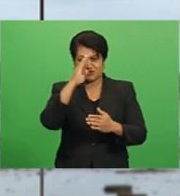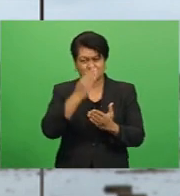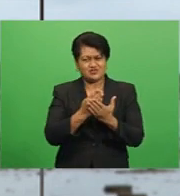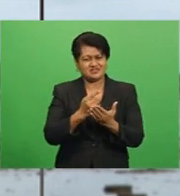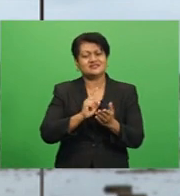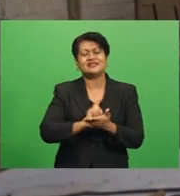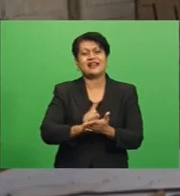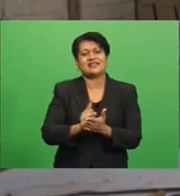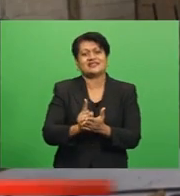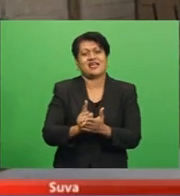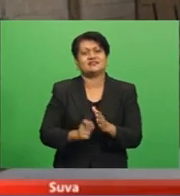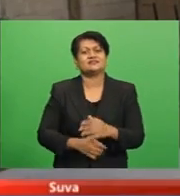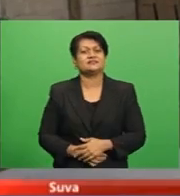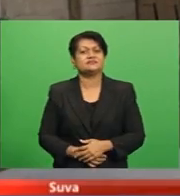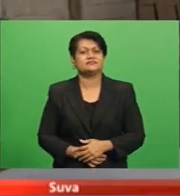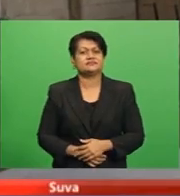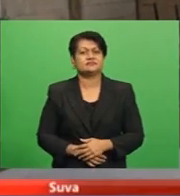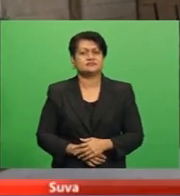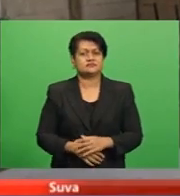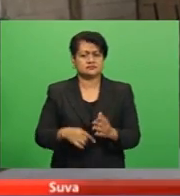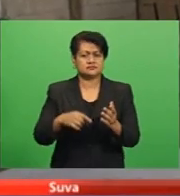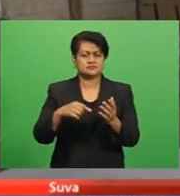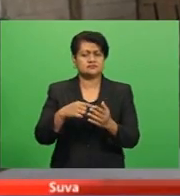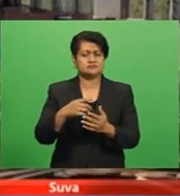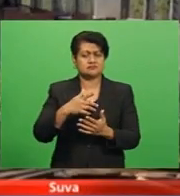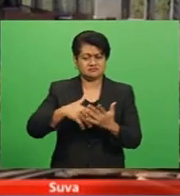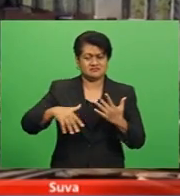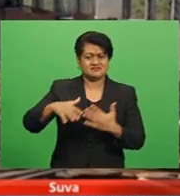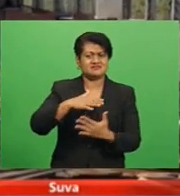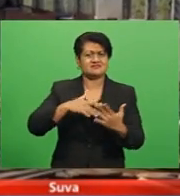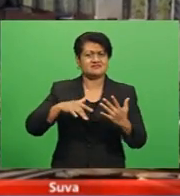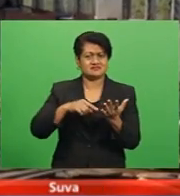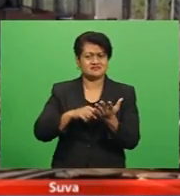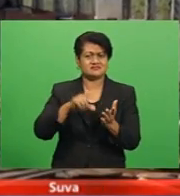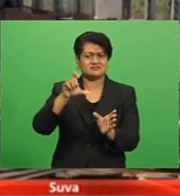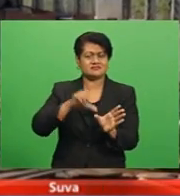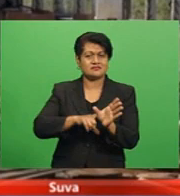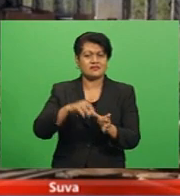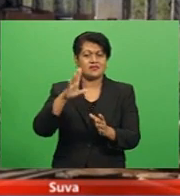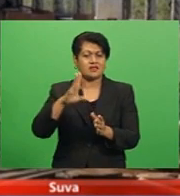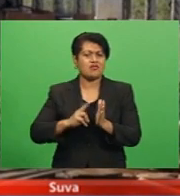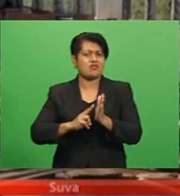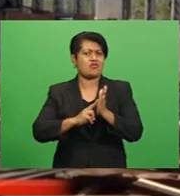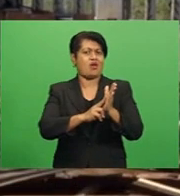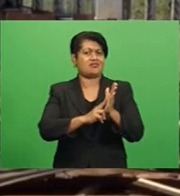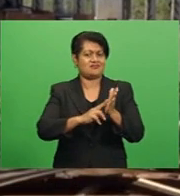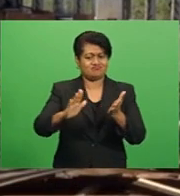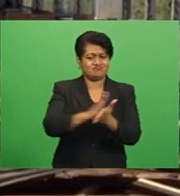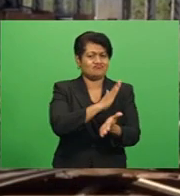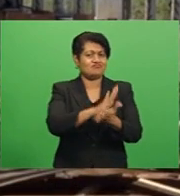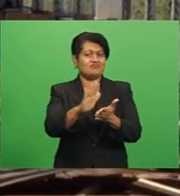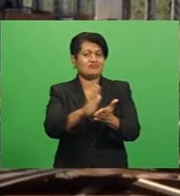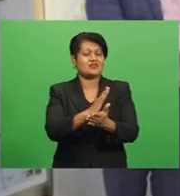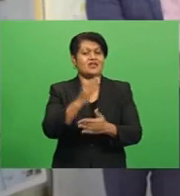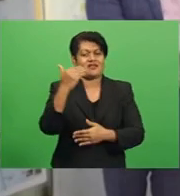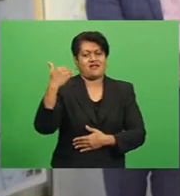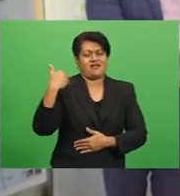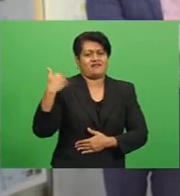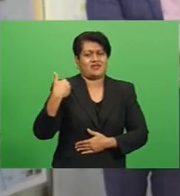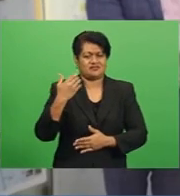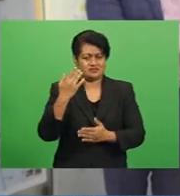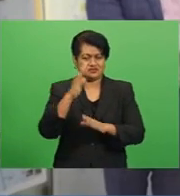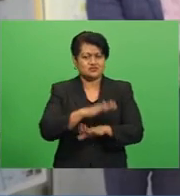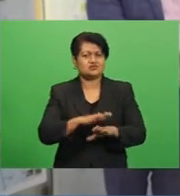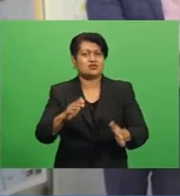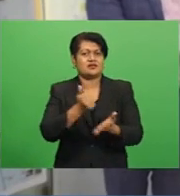reports. The Category 5 cyclone, which hit the Northern Division more than 3 weeks ago, has affected student numbers. As you know, the